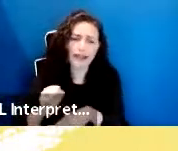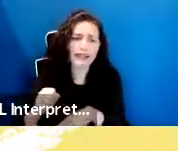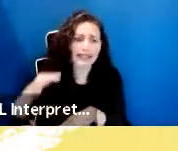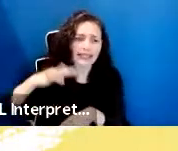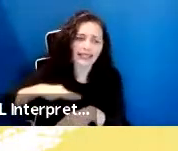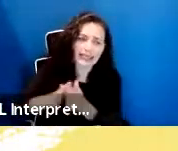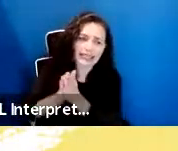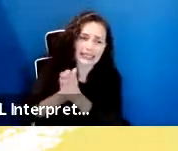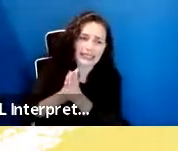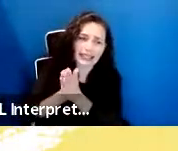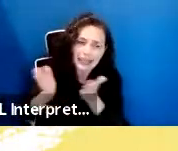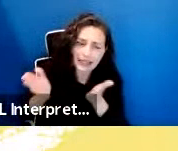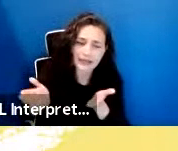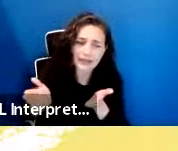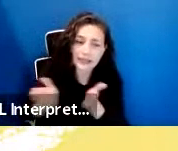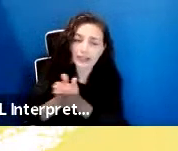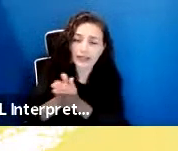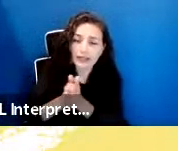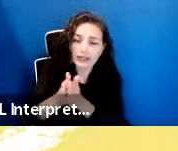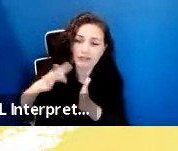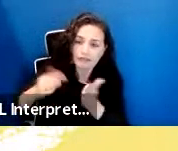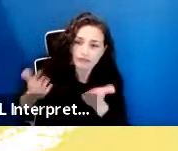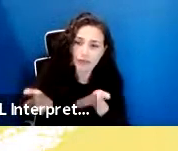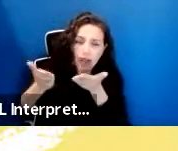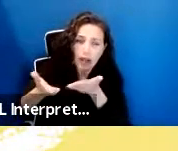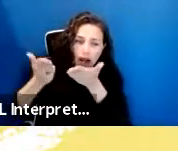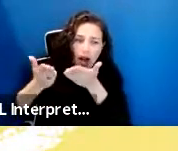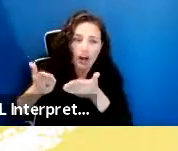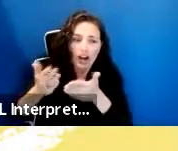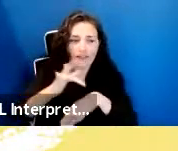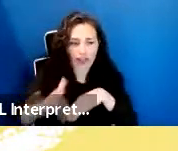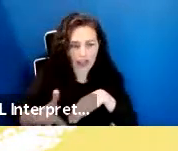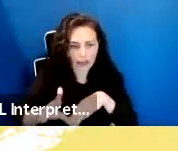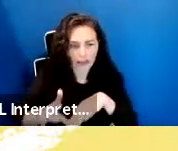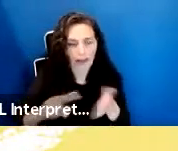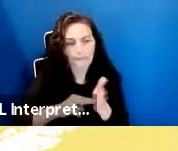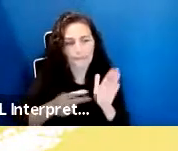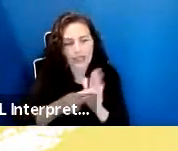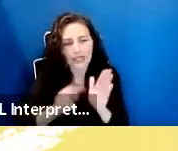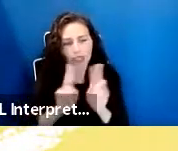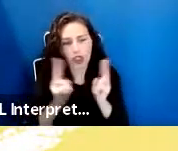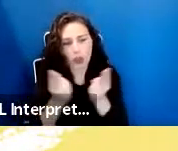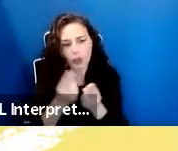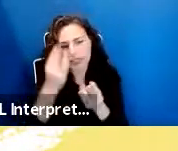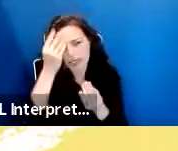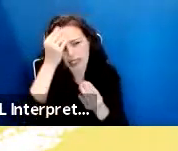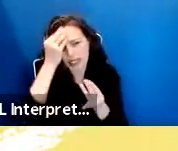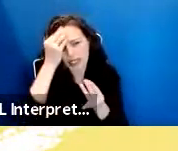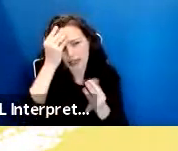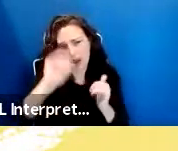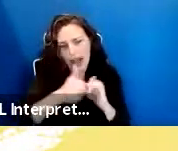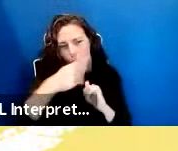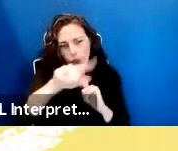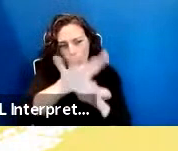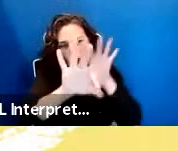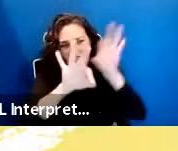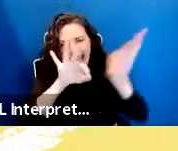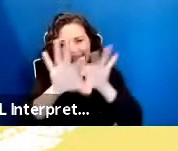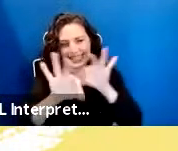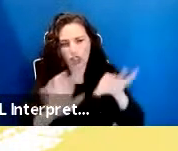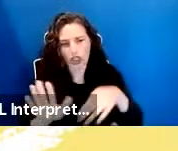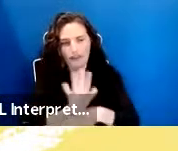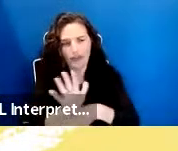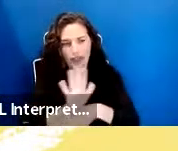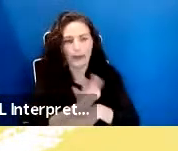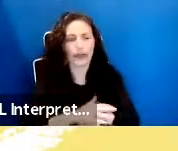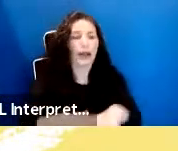and what does that mean? It means that the union is taking into consideration how you are casting your film. So we have the